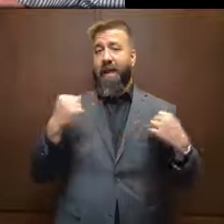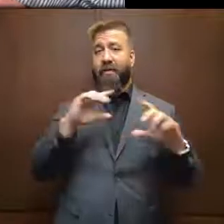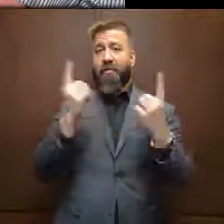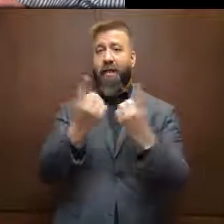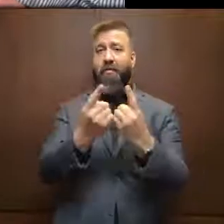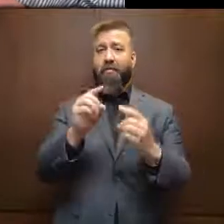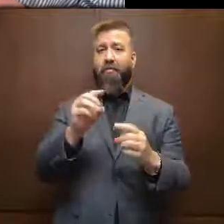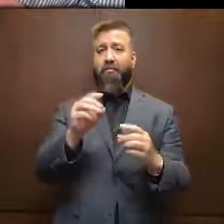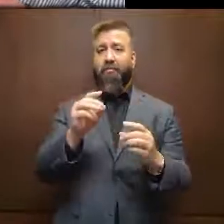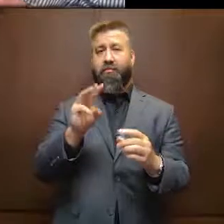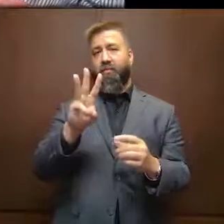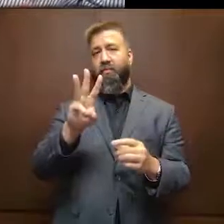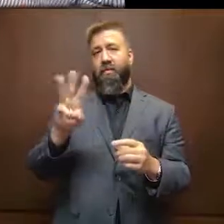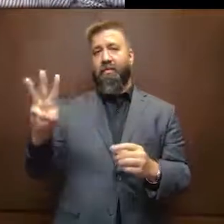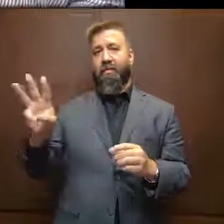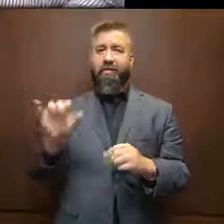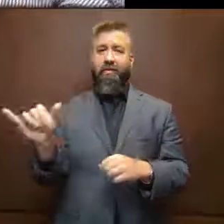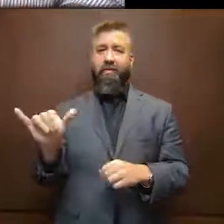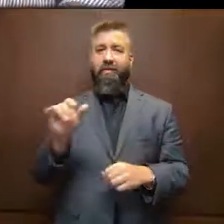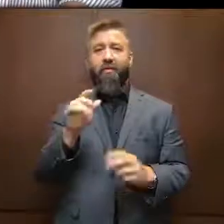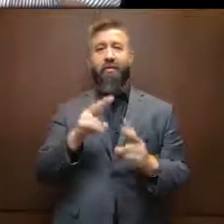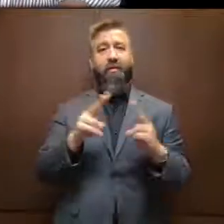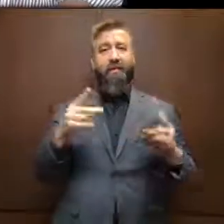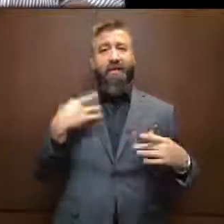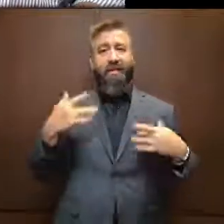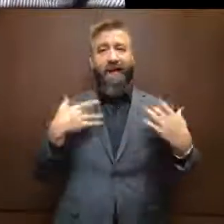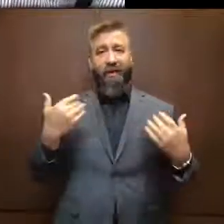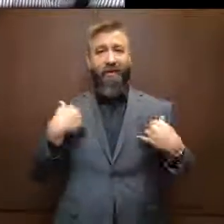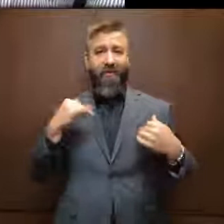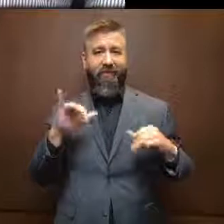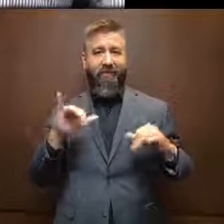itself. So we are very excited to have it up and Sam, running. just